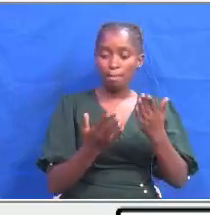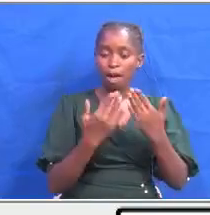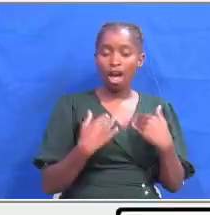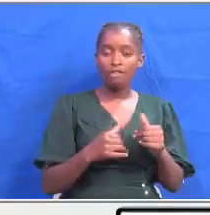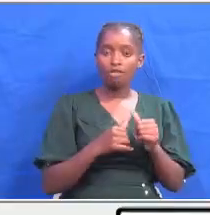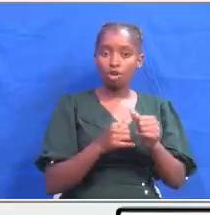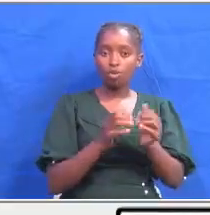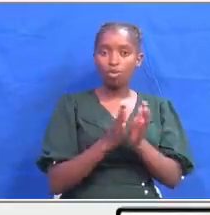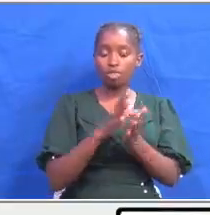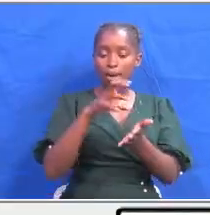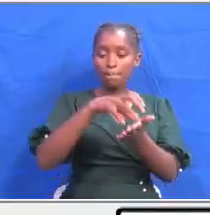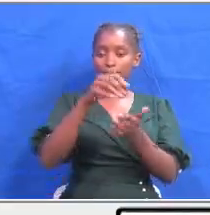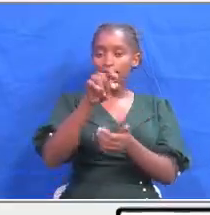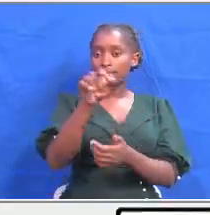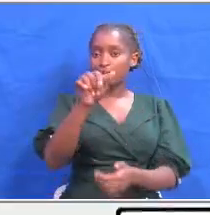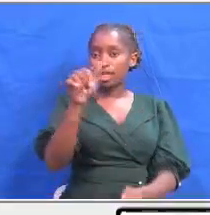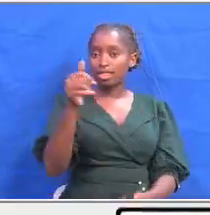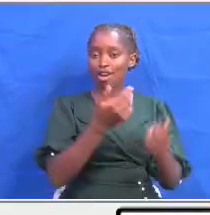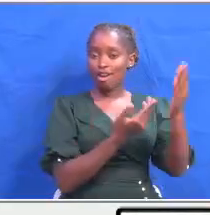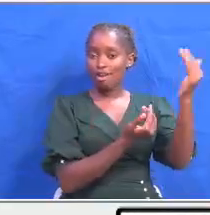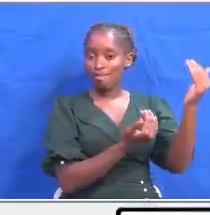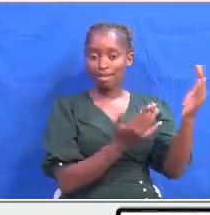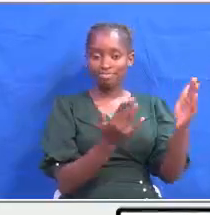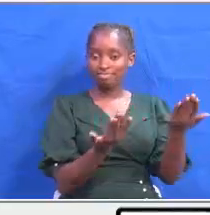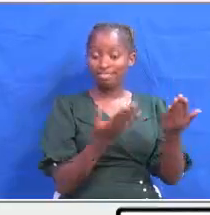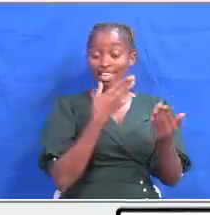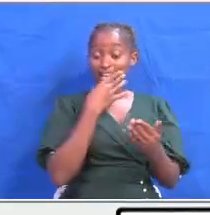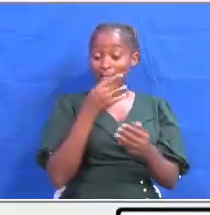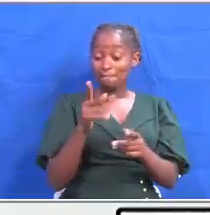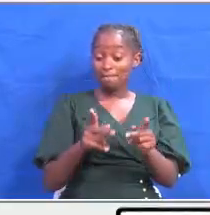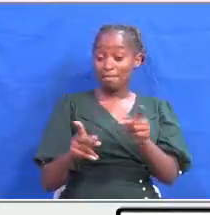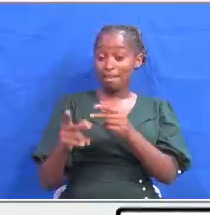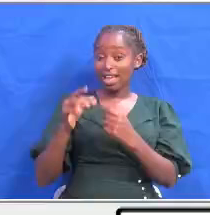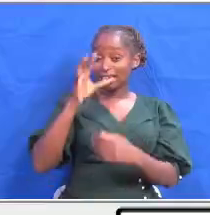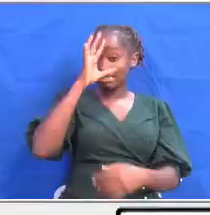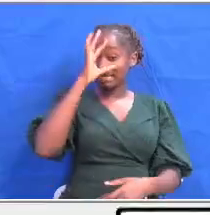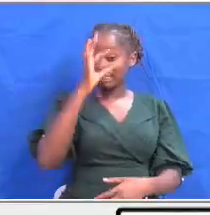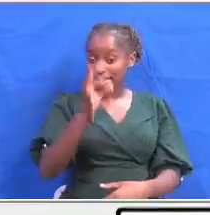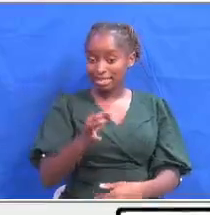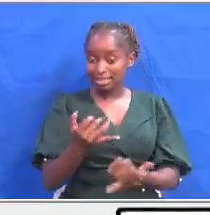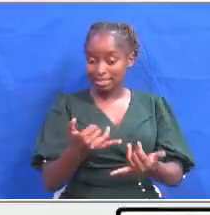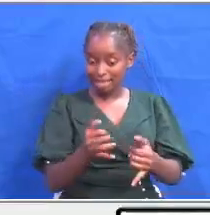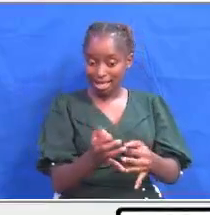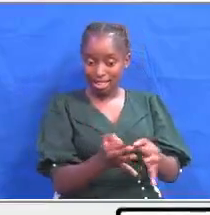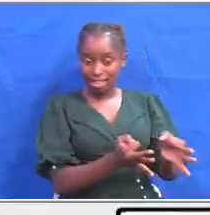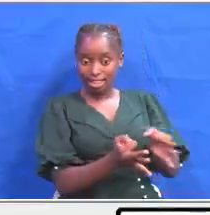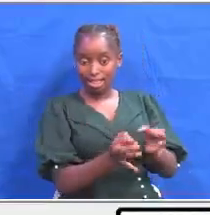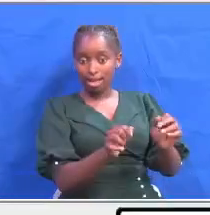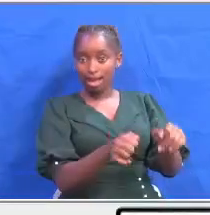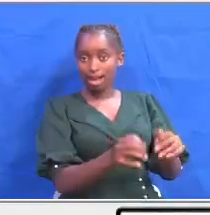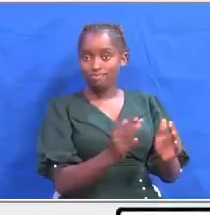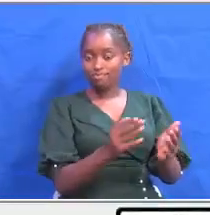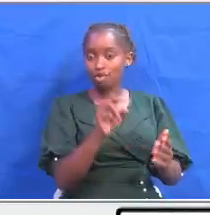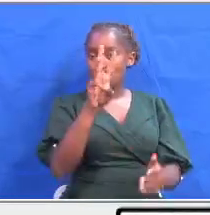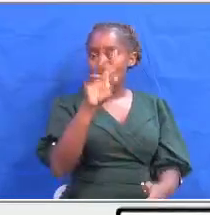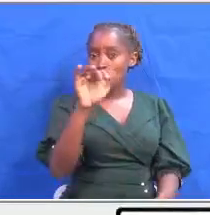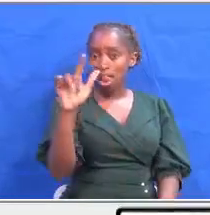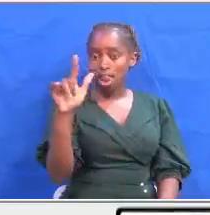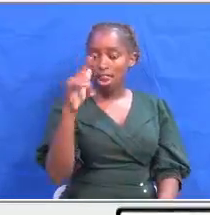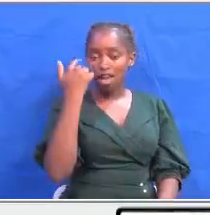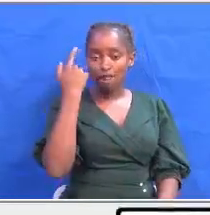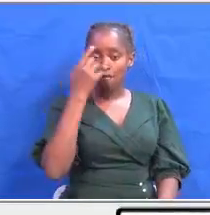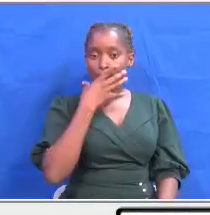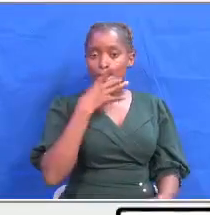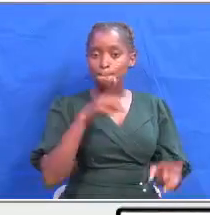other matters. I am hoping he's preparing serious grounds to explain the will of the brother. Because